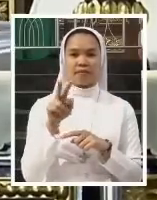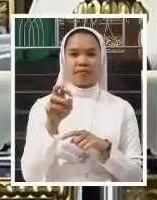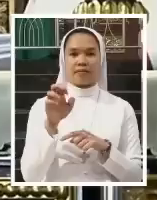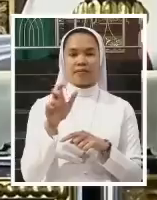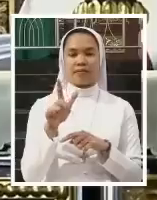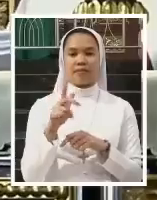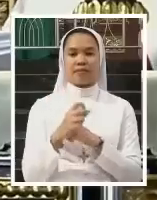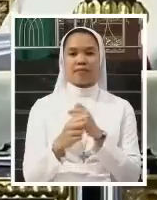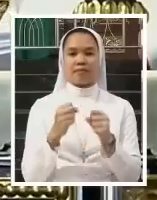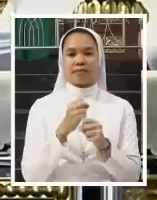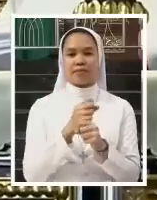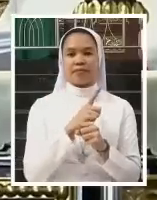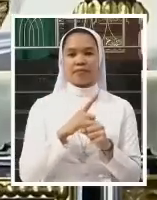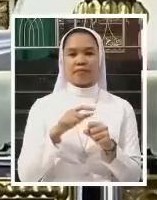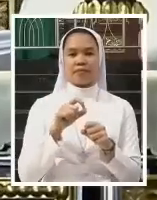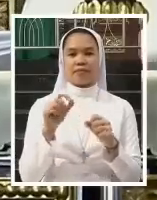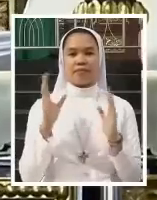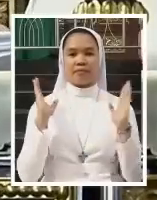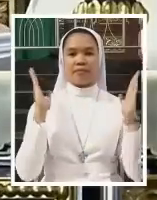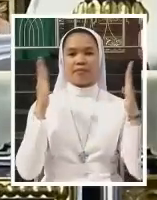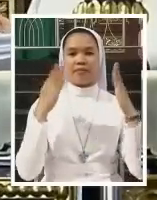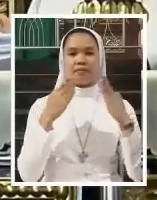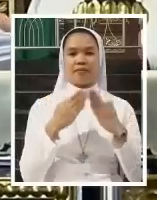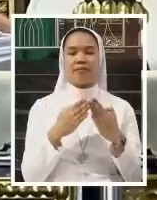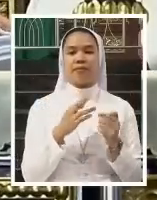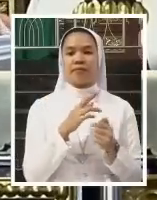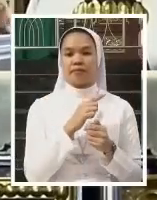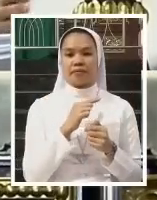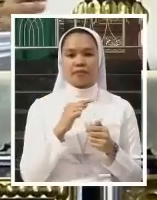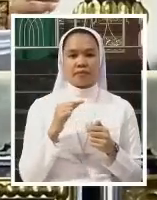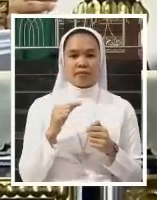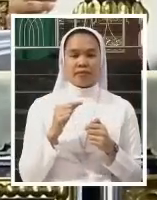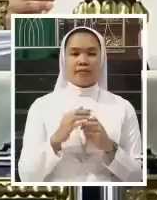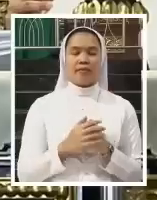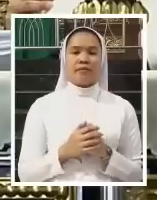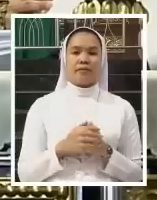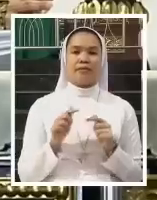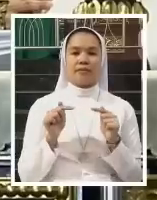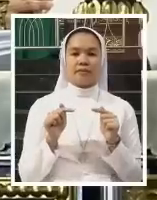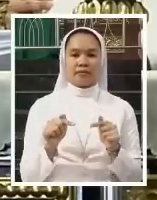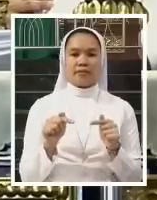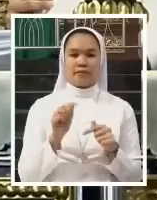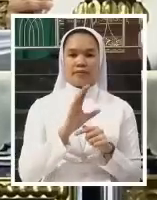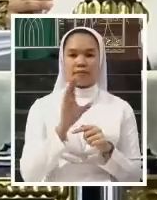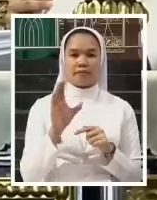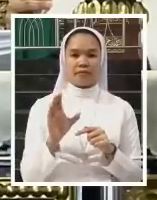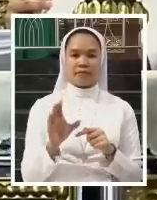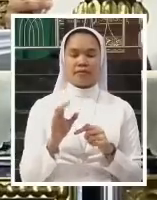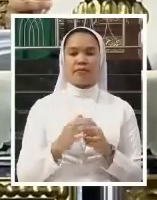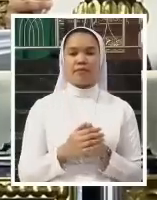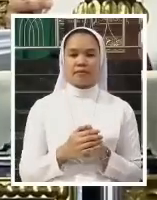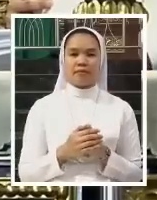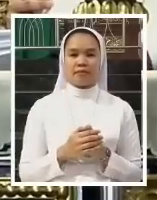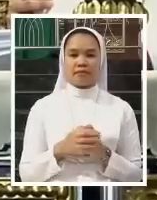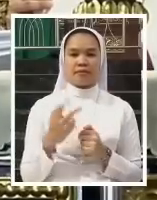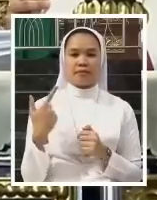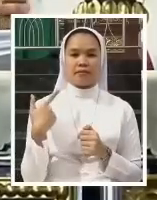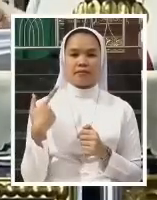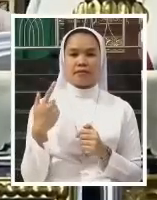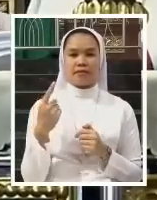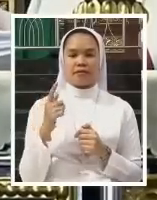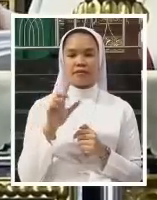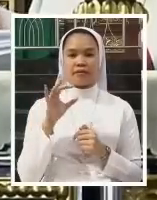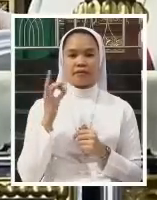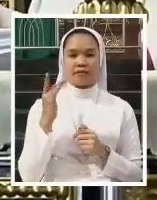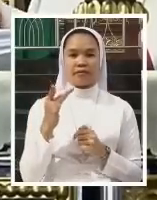2023, in the year of our Lord, signed Most Reverend Rolando J. Tria, Tirona, OCDD, the Archbishop of Caceres, by mandate of His Grace,